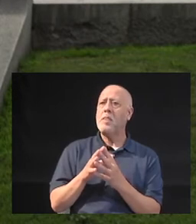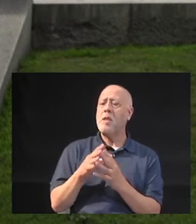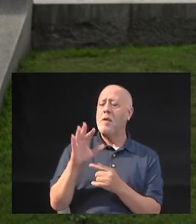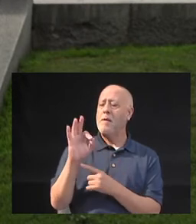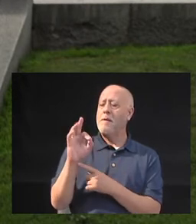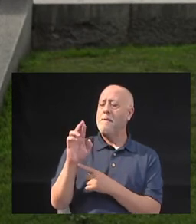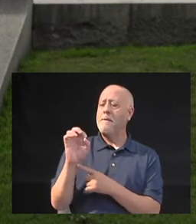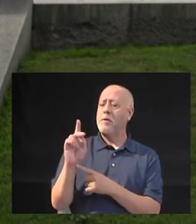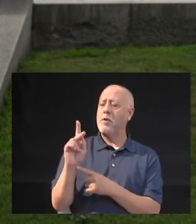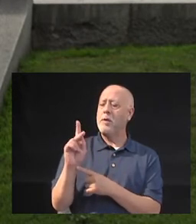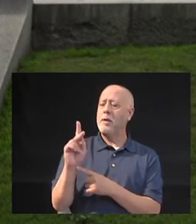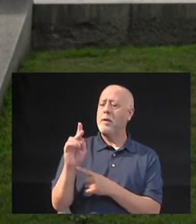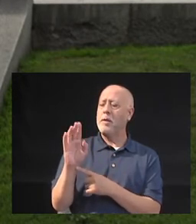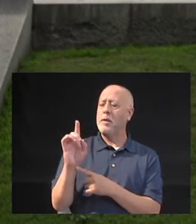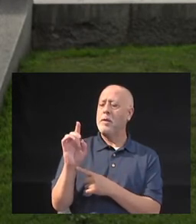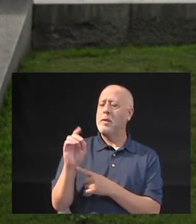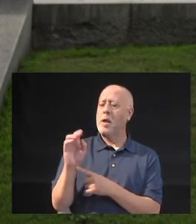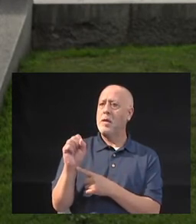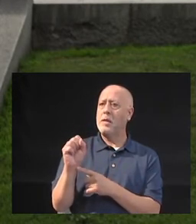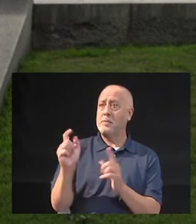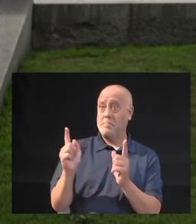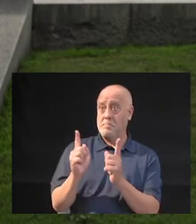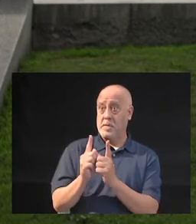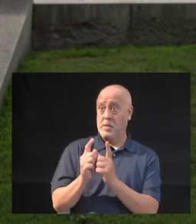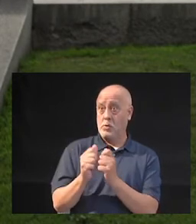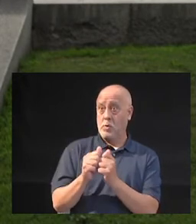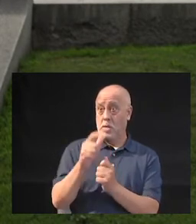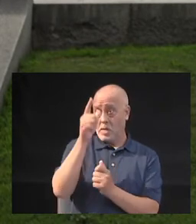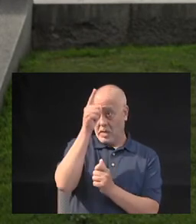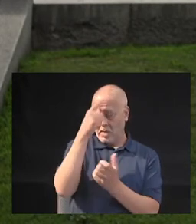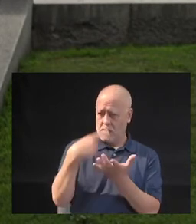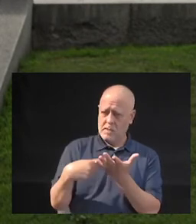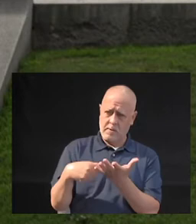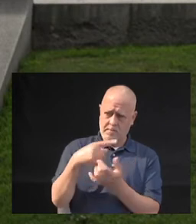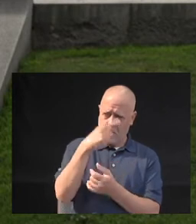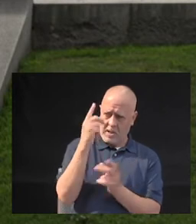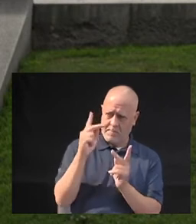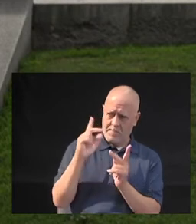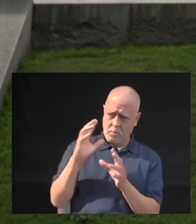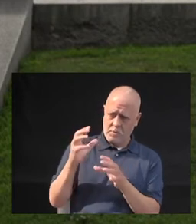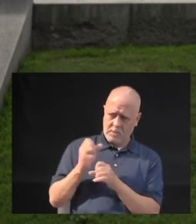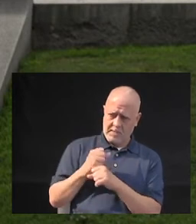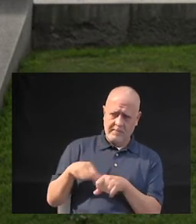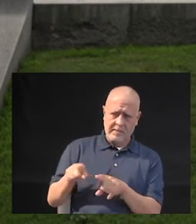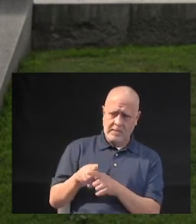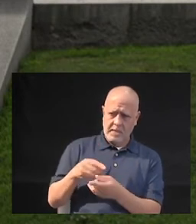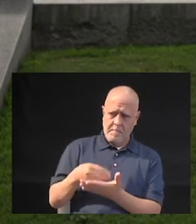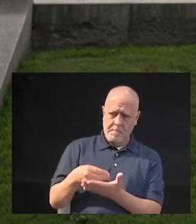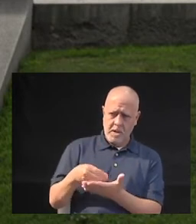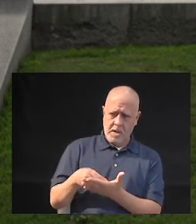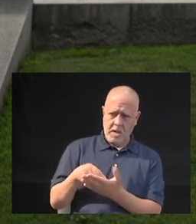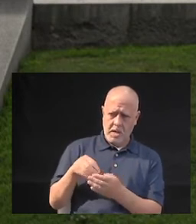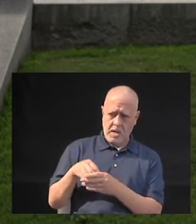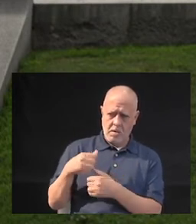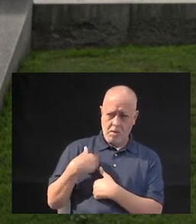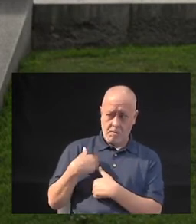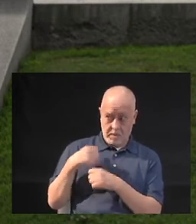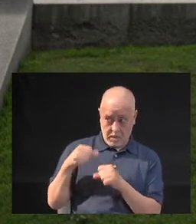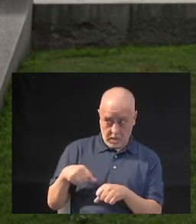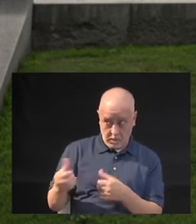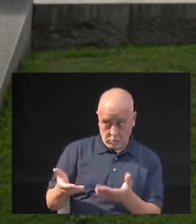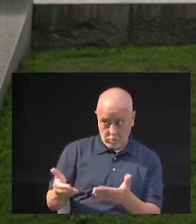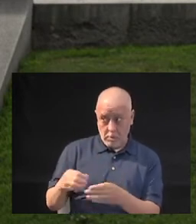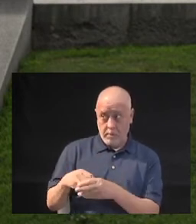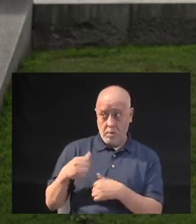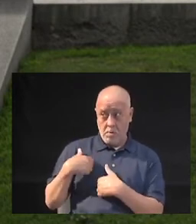Frederick Douglass meets with him and talks about whether black people will receive the same wages in the Army, whether they can actually serve in the